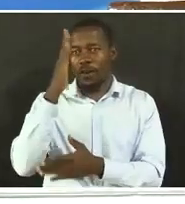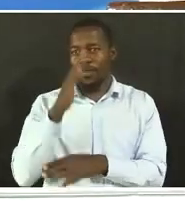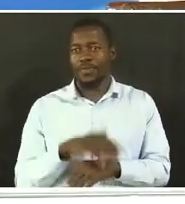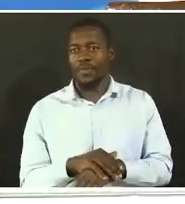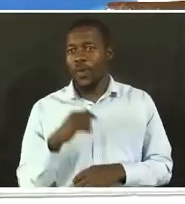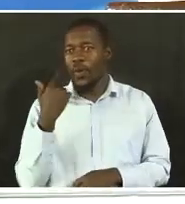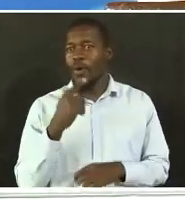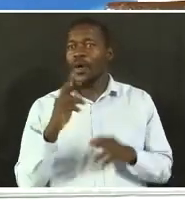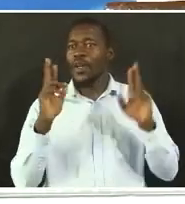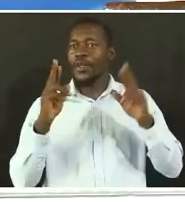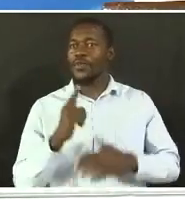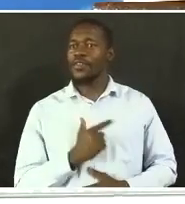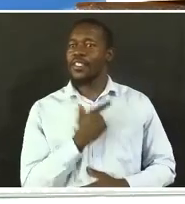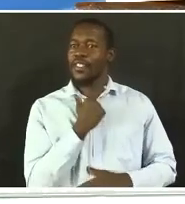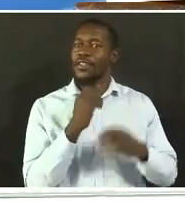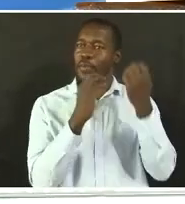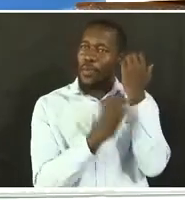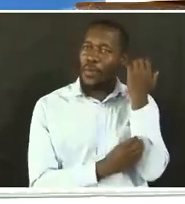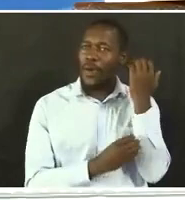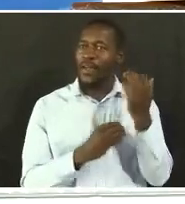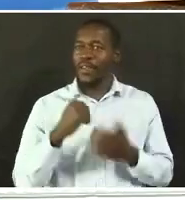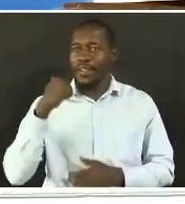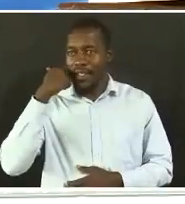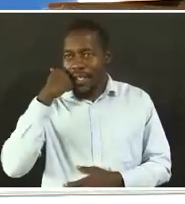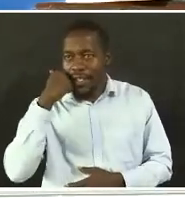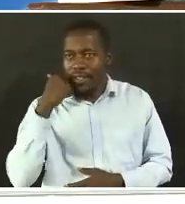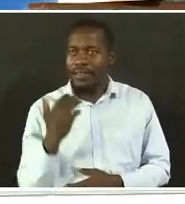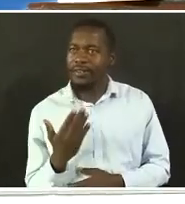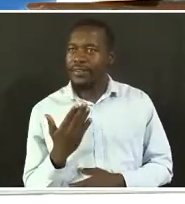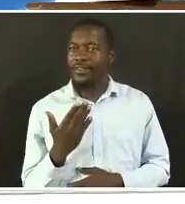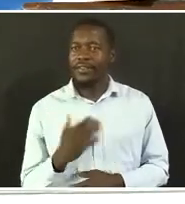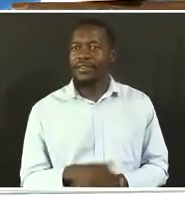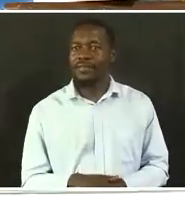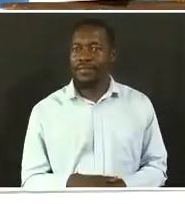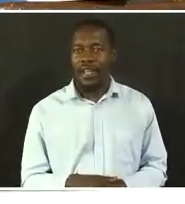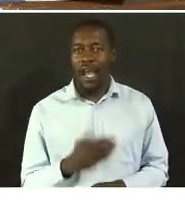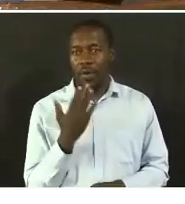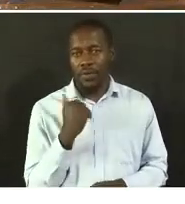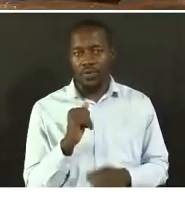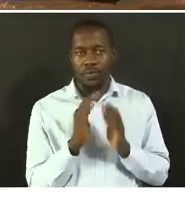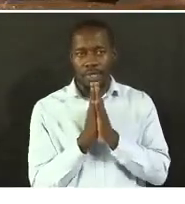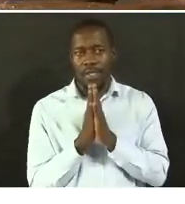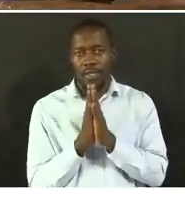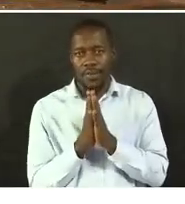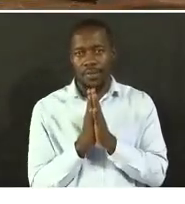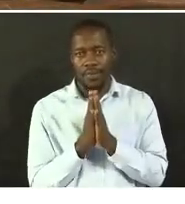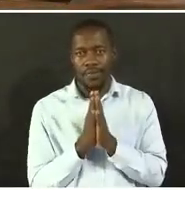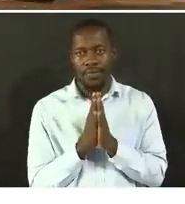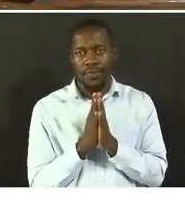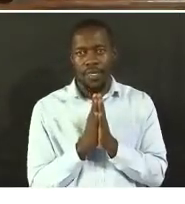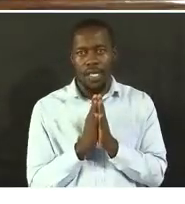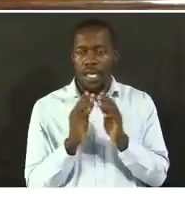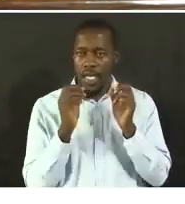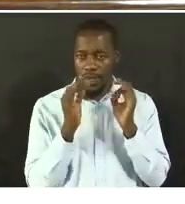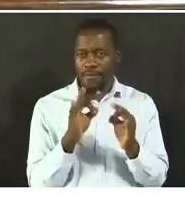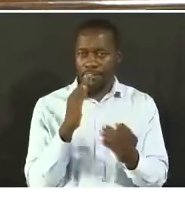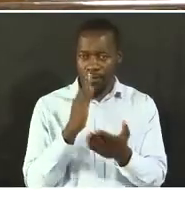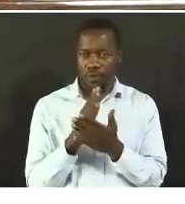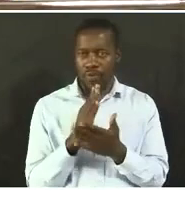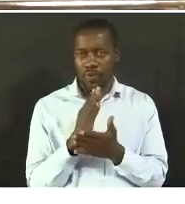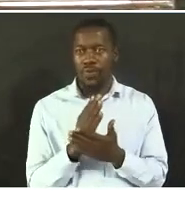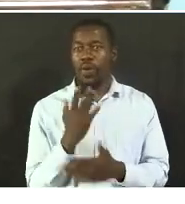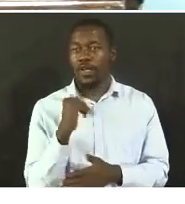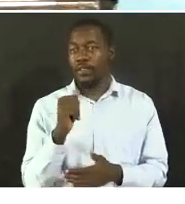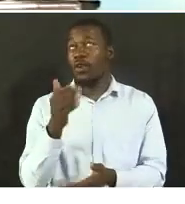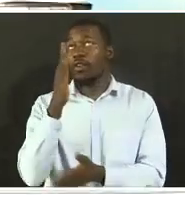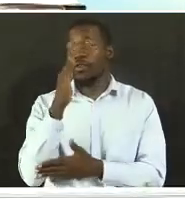Just be sincere. This is not a general appeal. Let me pray with those who have put up their hands. If you're sincere that you want the Lord